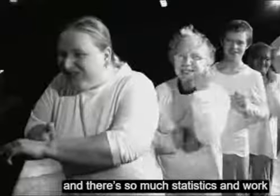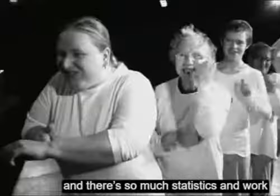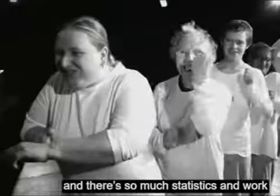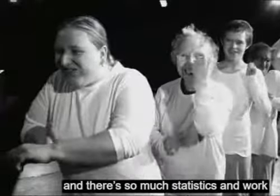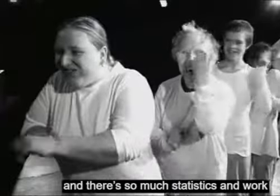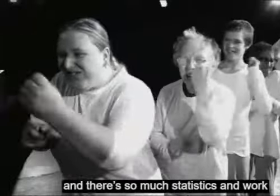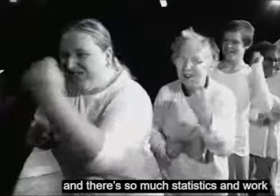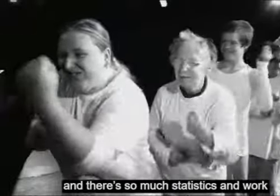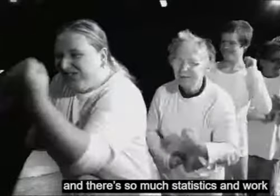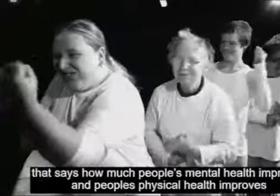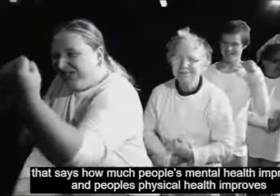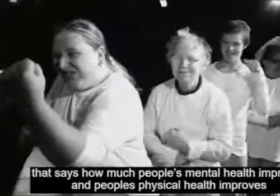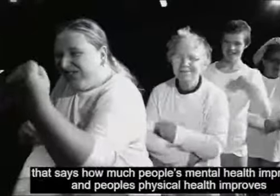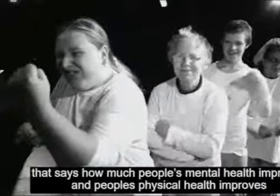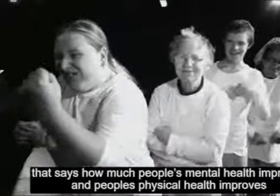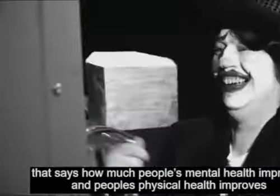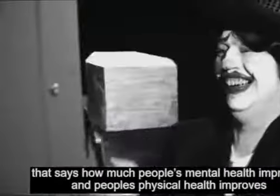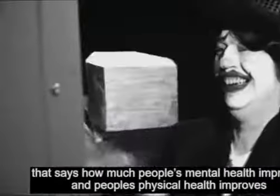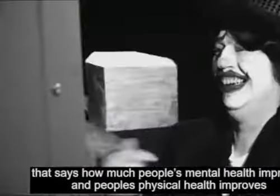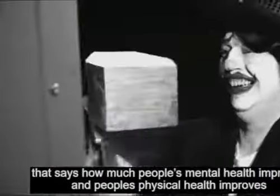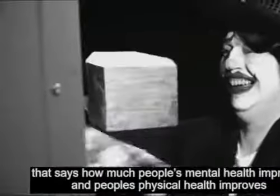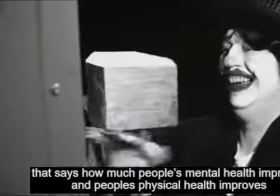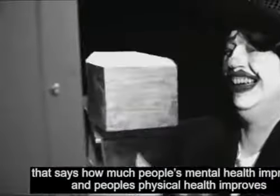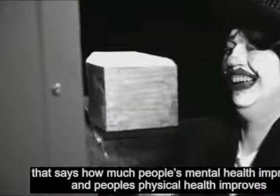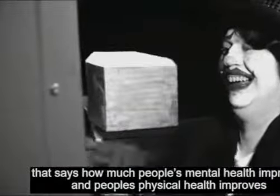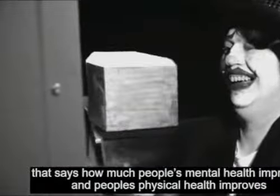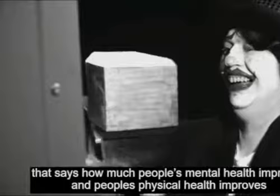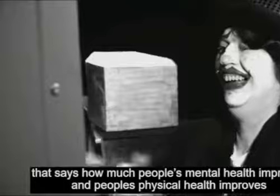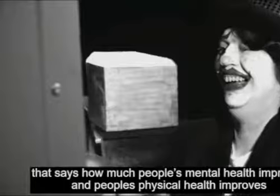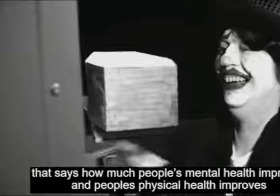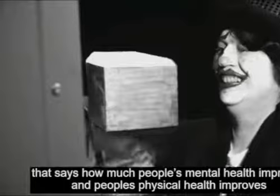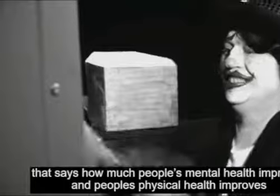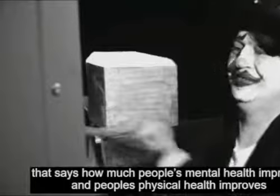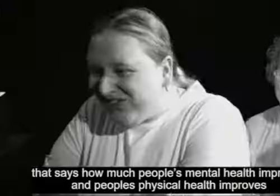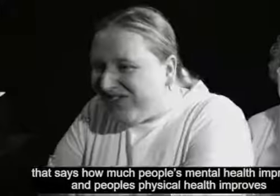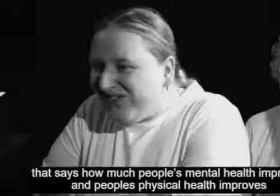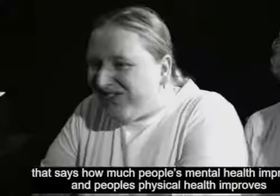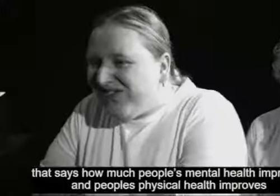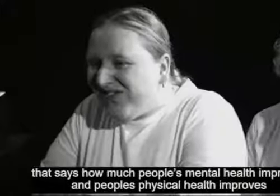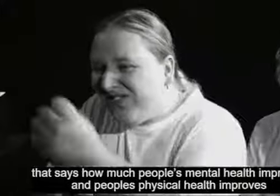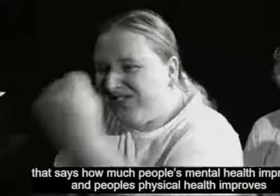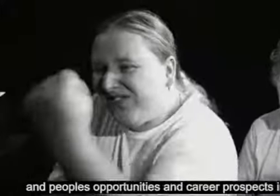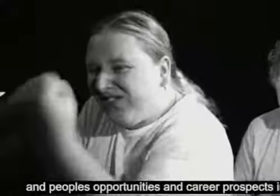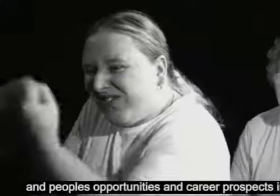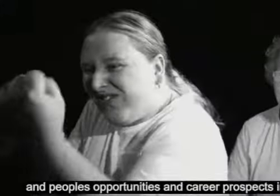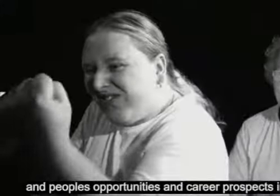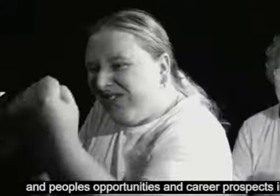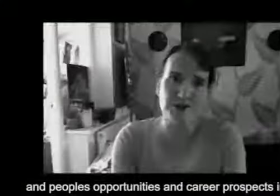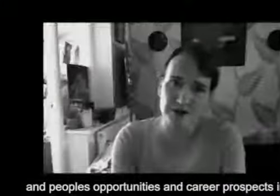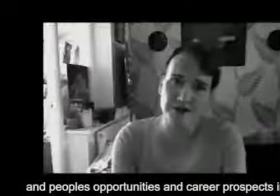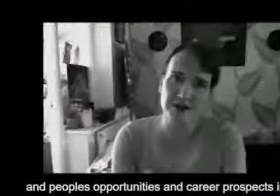much statistics and work that says how much people's mental health improves and people's physical health improves and